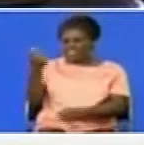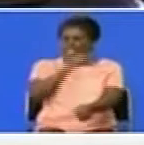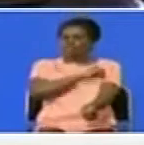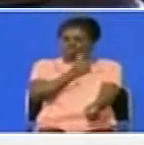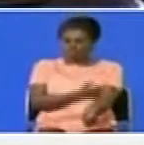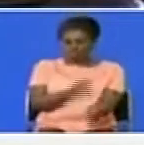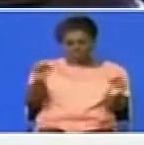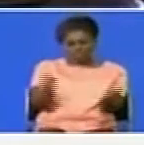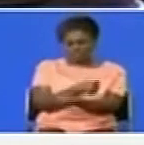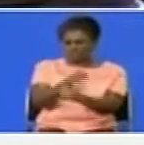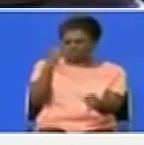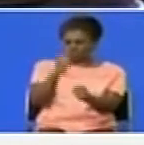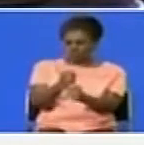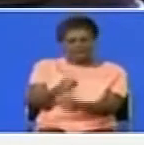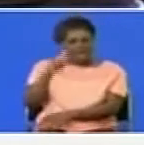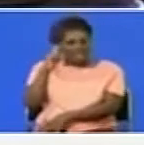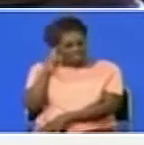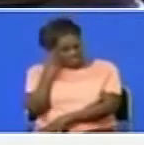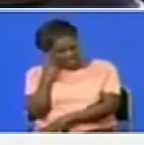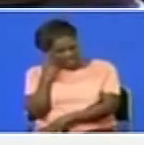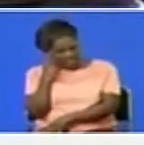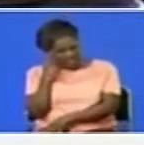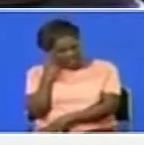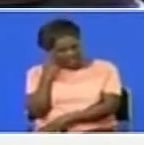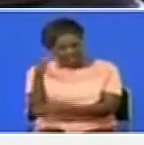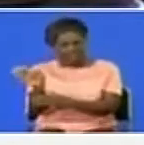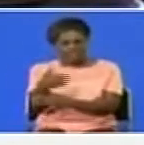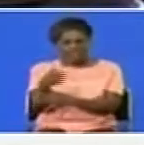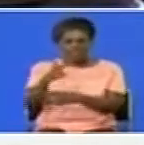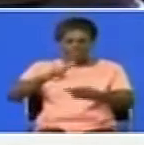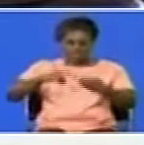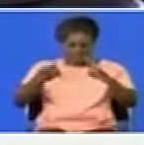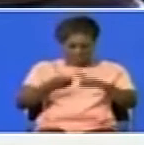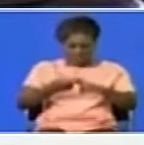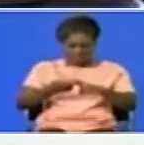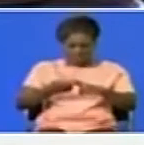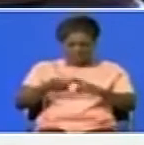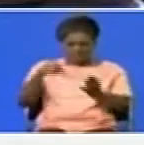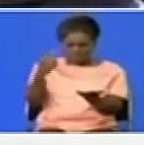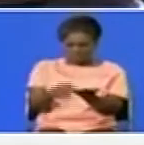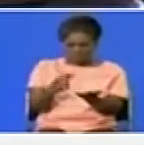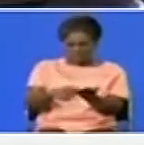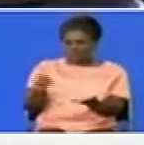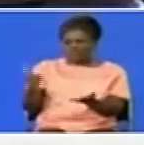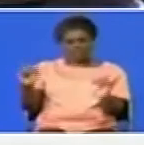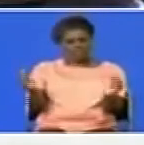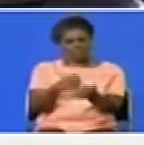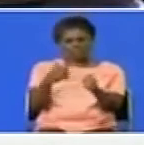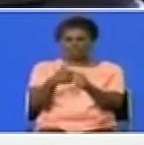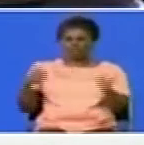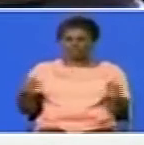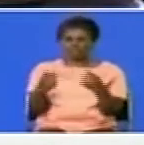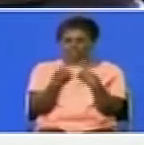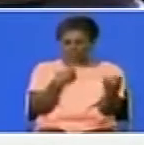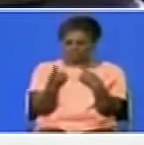authorities can do it." And I think for diplomatic relations, Museveni cannot avoid that talk.